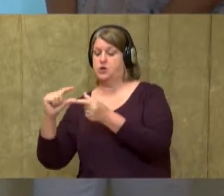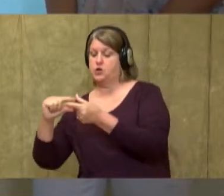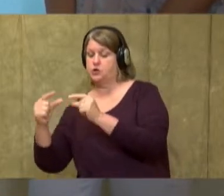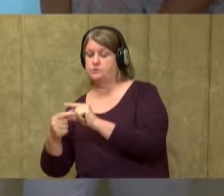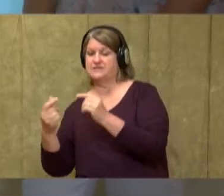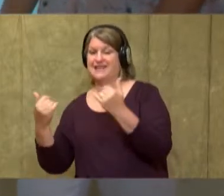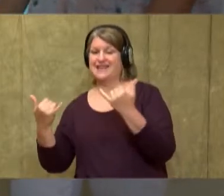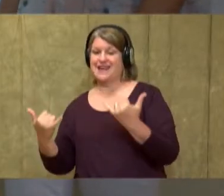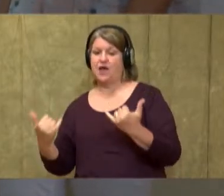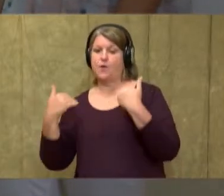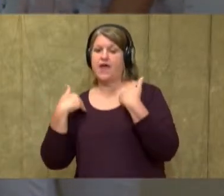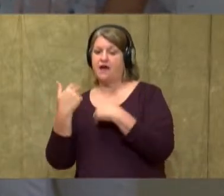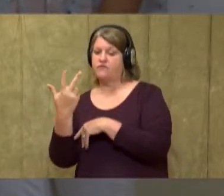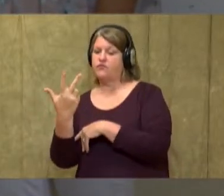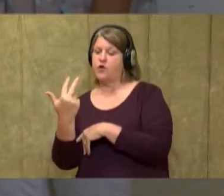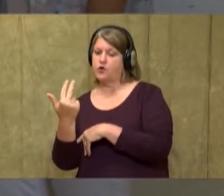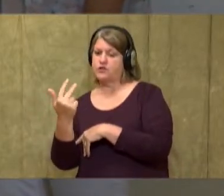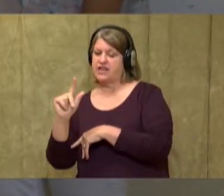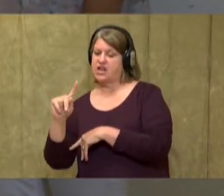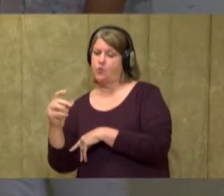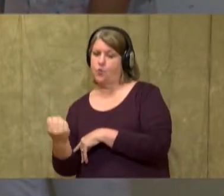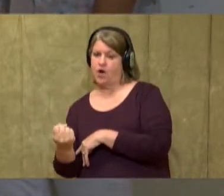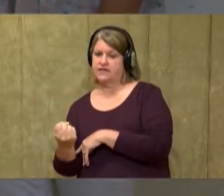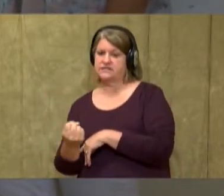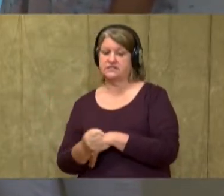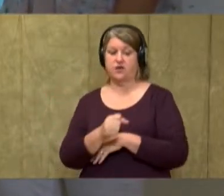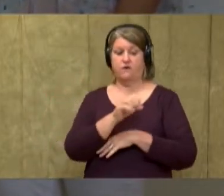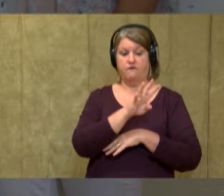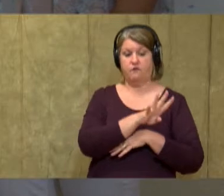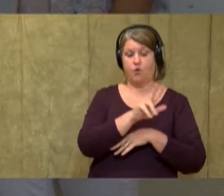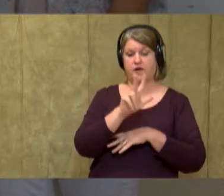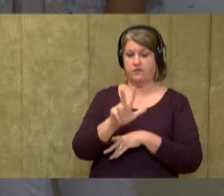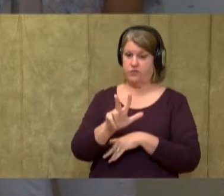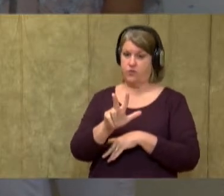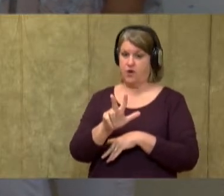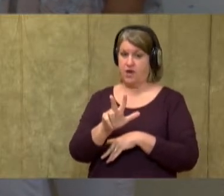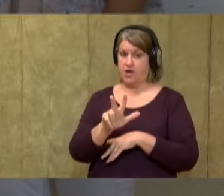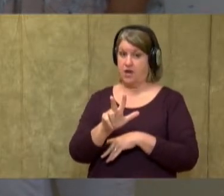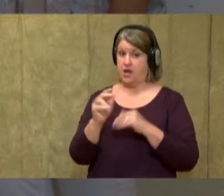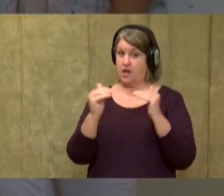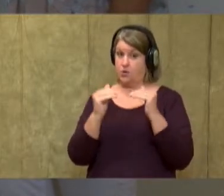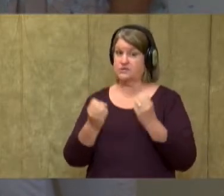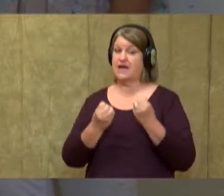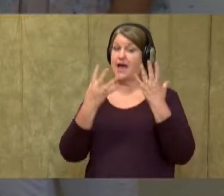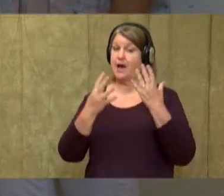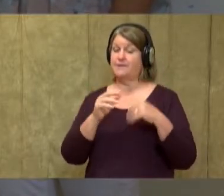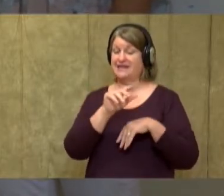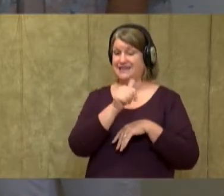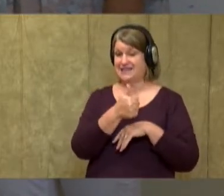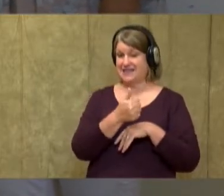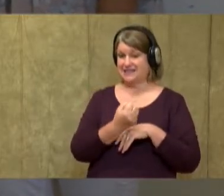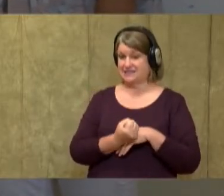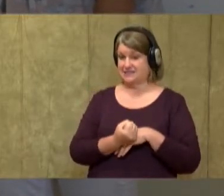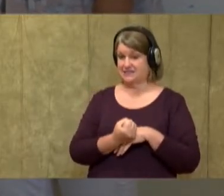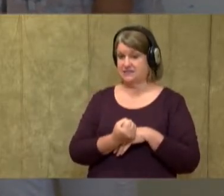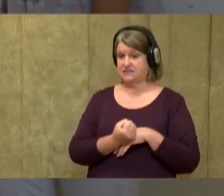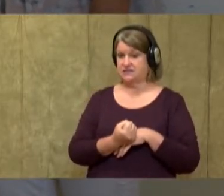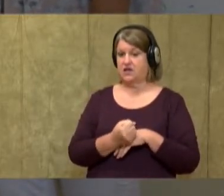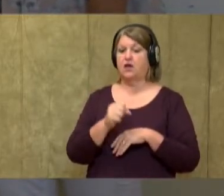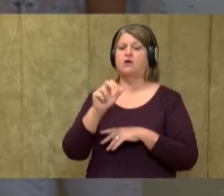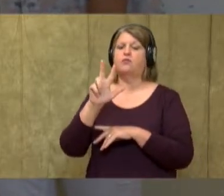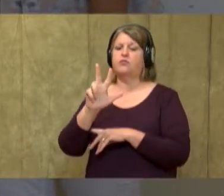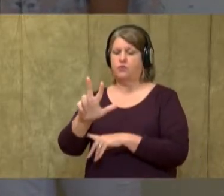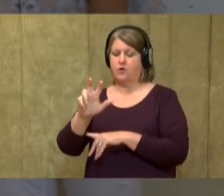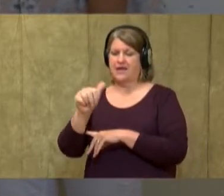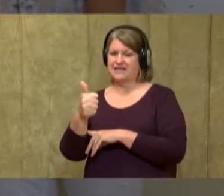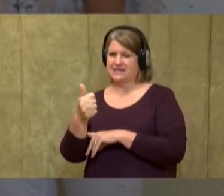ones. So, 43 is how many tens? 3 tens,